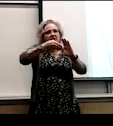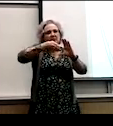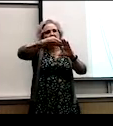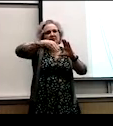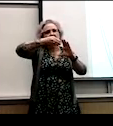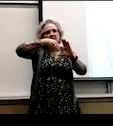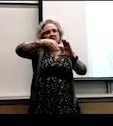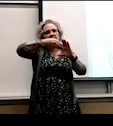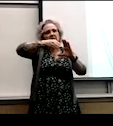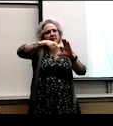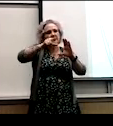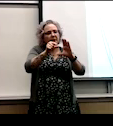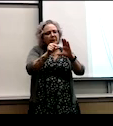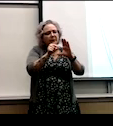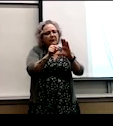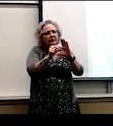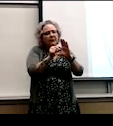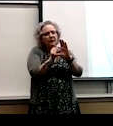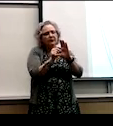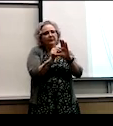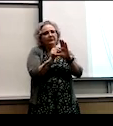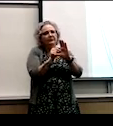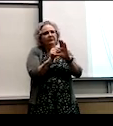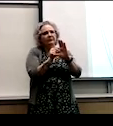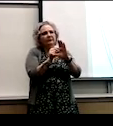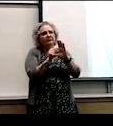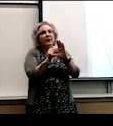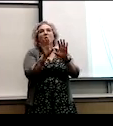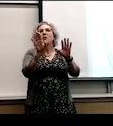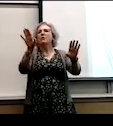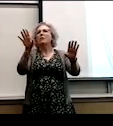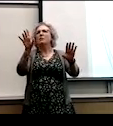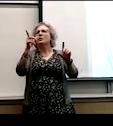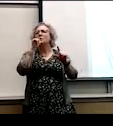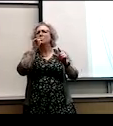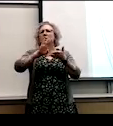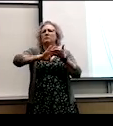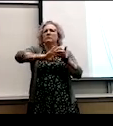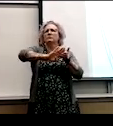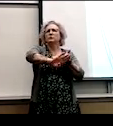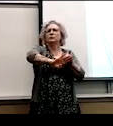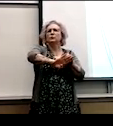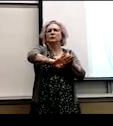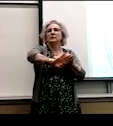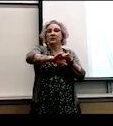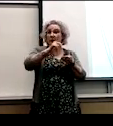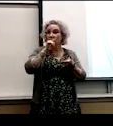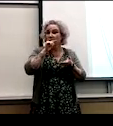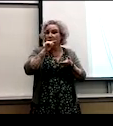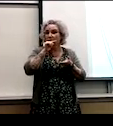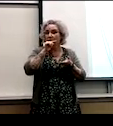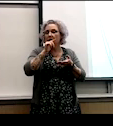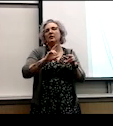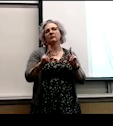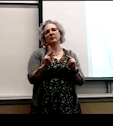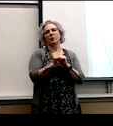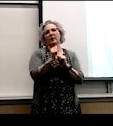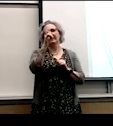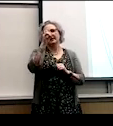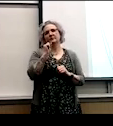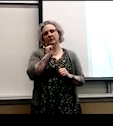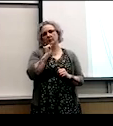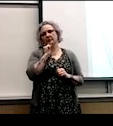aducanumab at Parkwood. Oh, exclusion criteria, people with Down syndrome. And